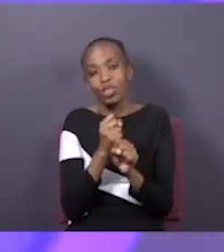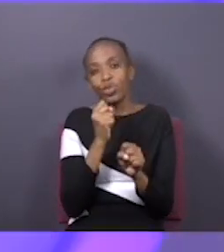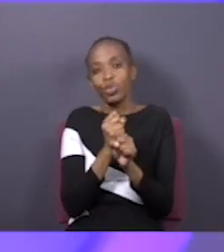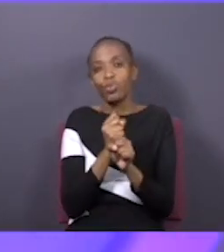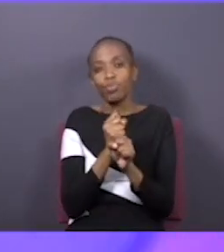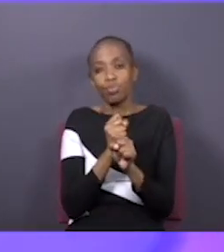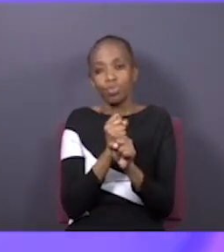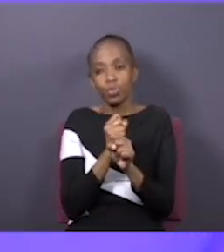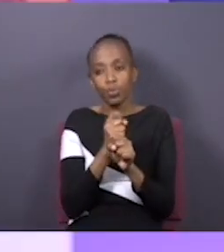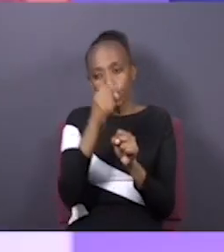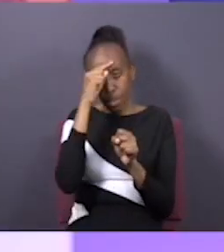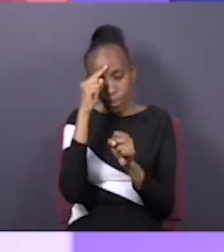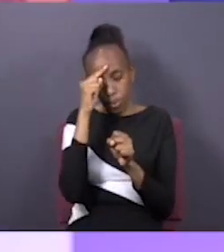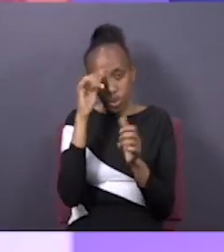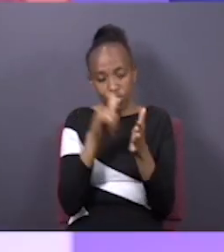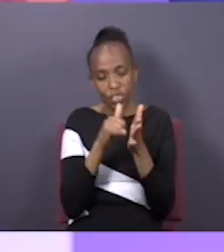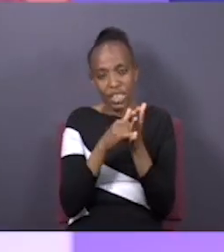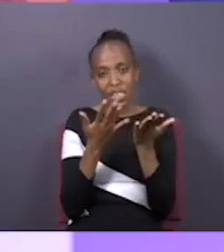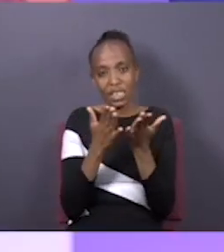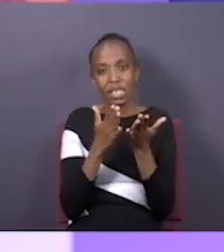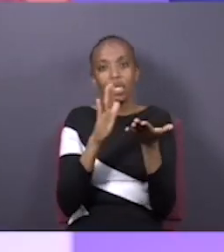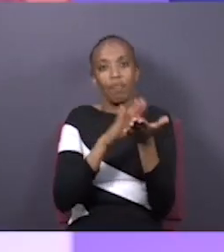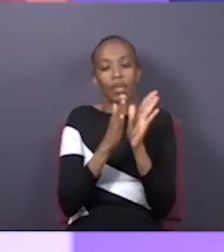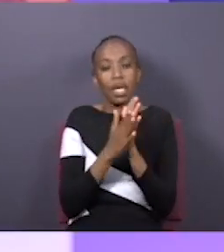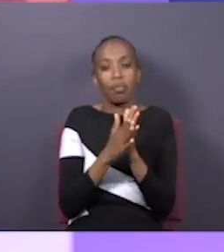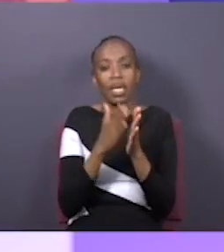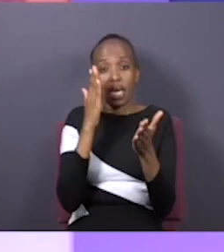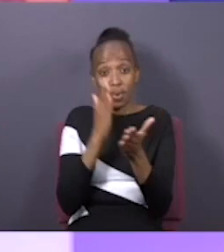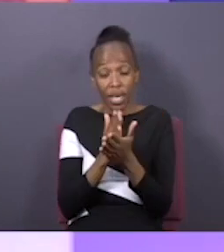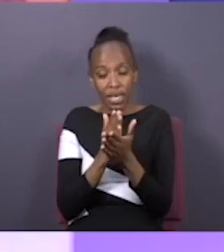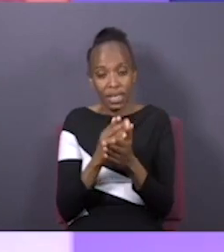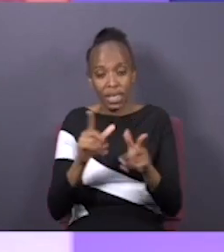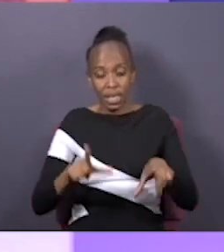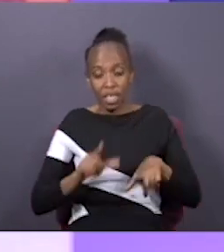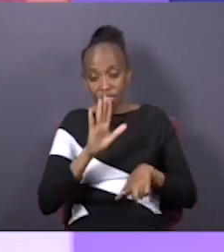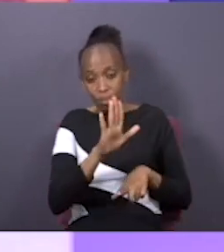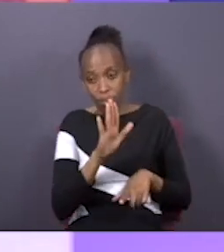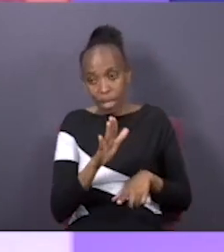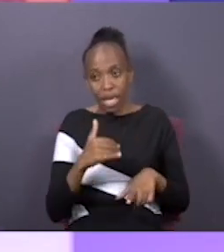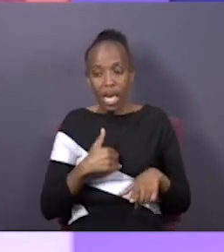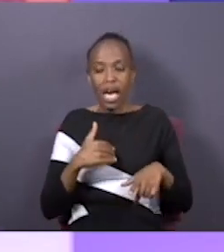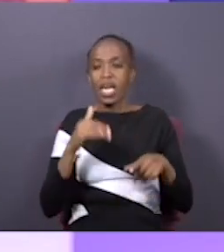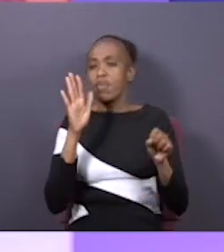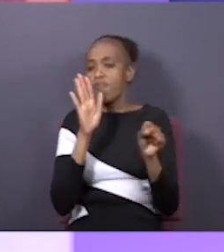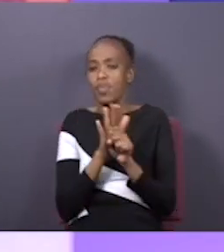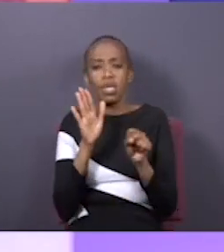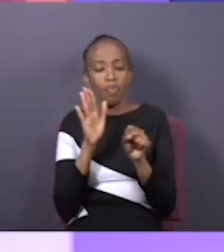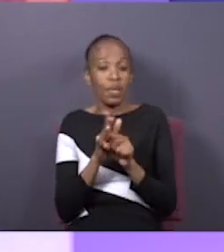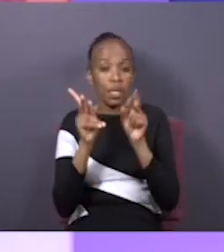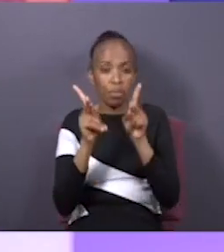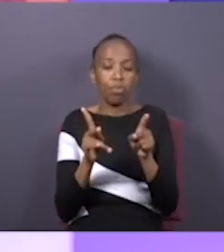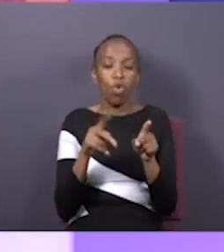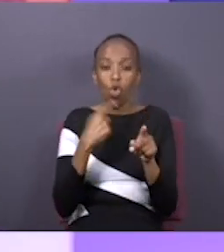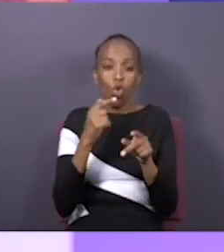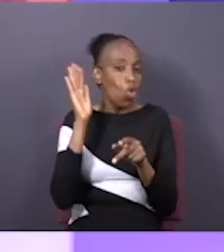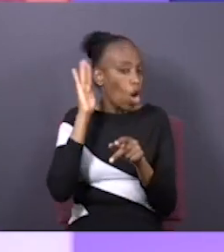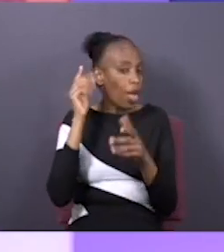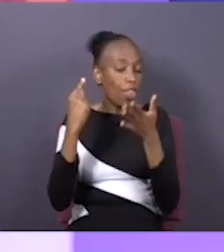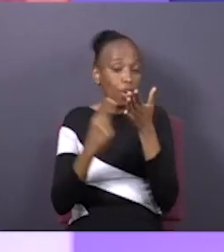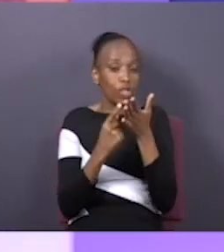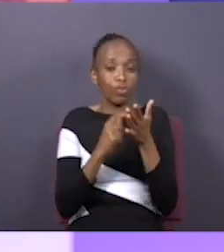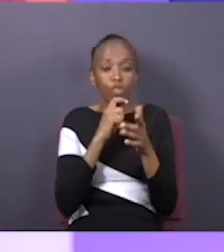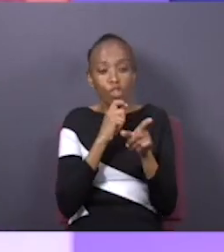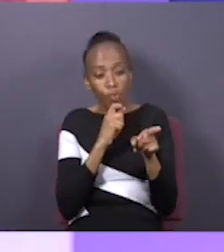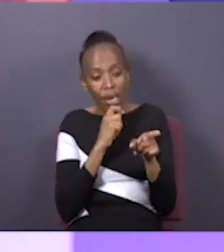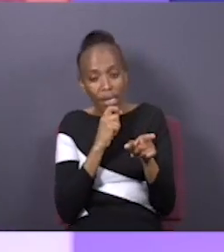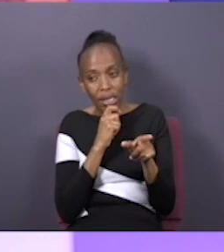do. And because of that becoming a reality in his life, there were millions of people that heard the gospel from